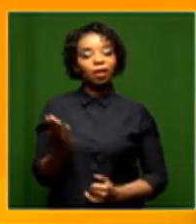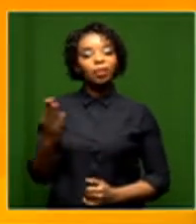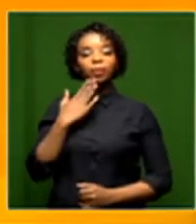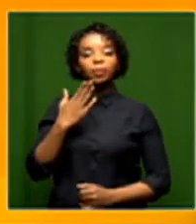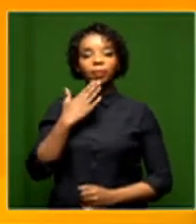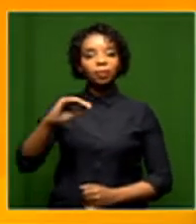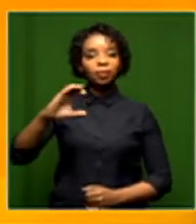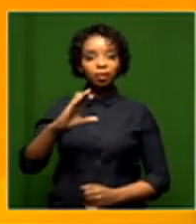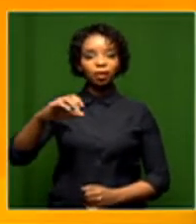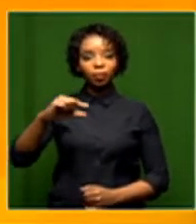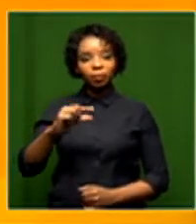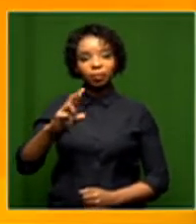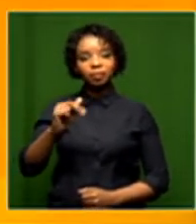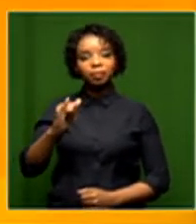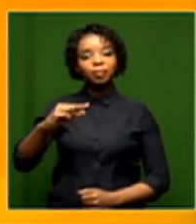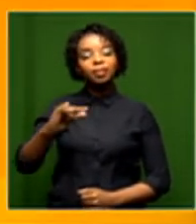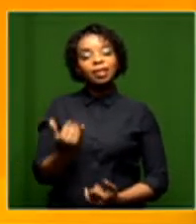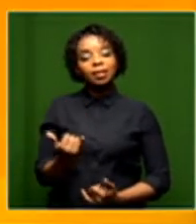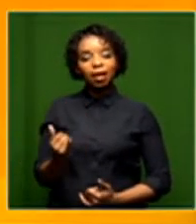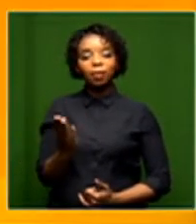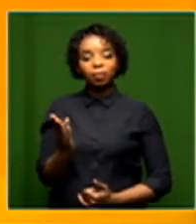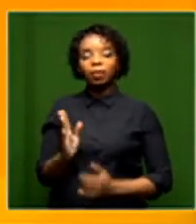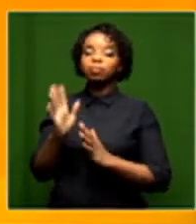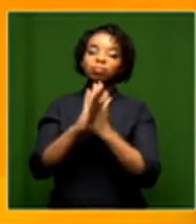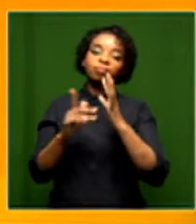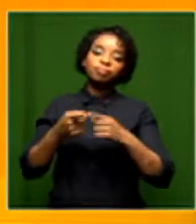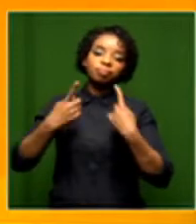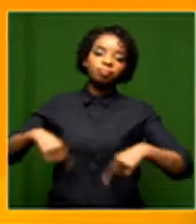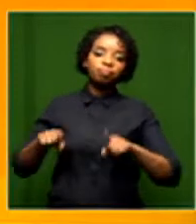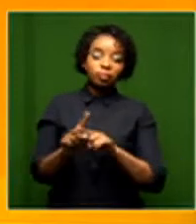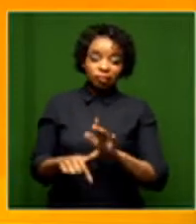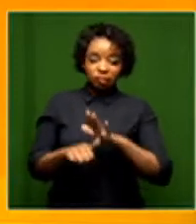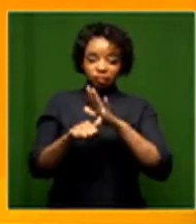National Biodiversity Institute, and we've been talking about the importance of South